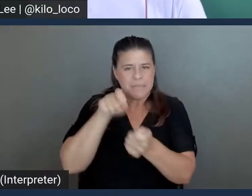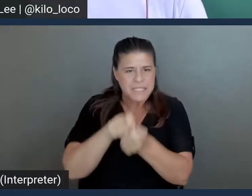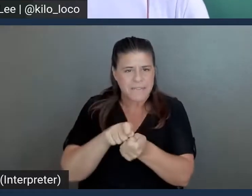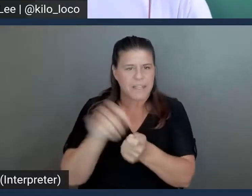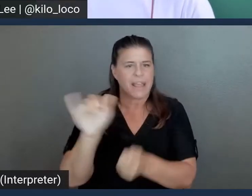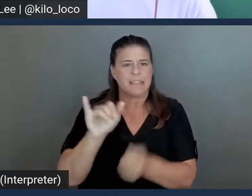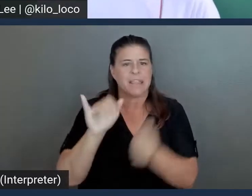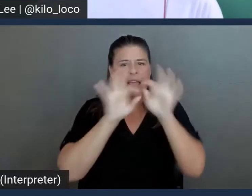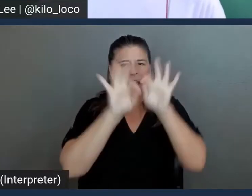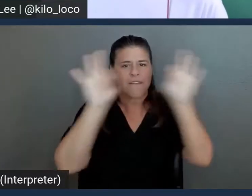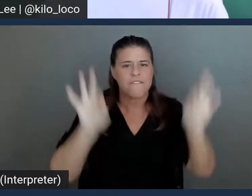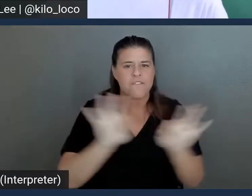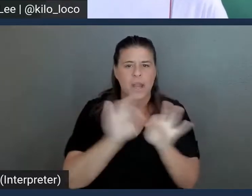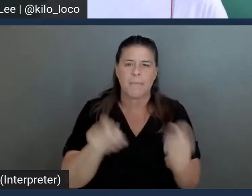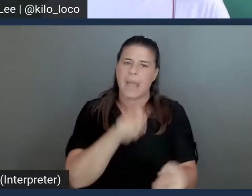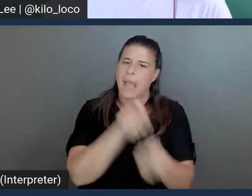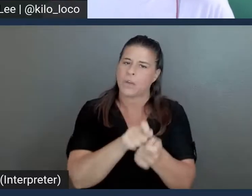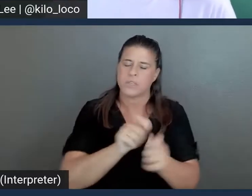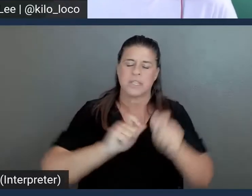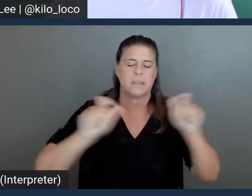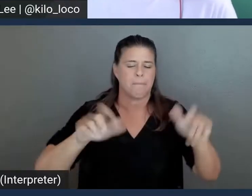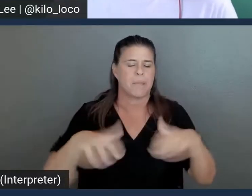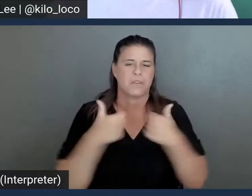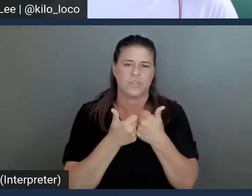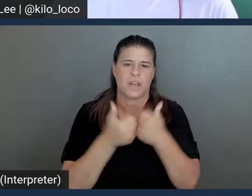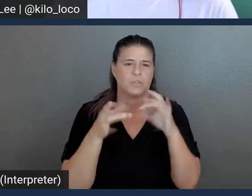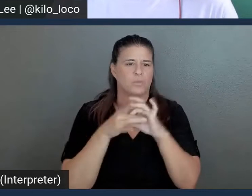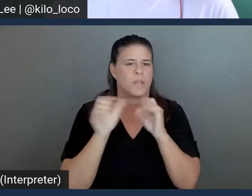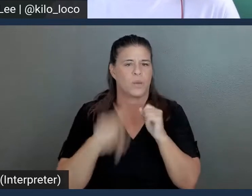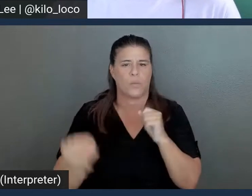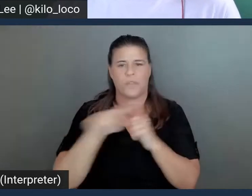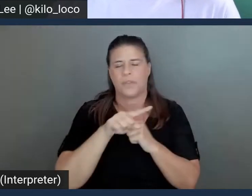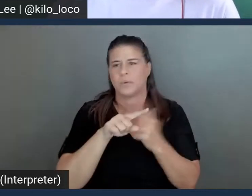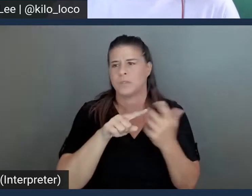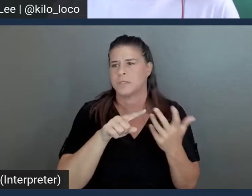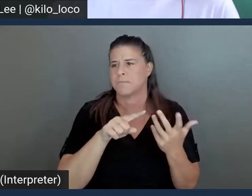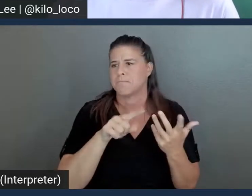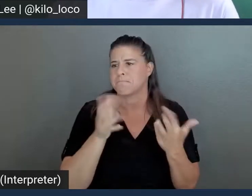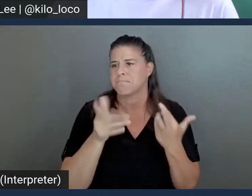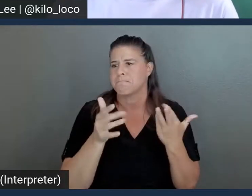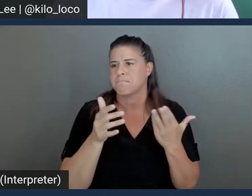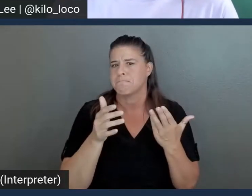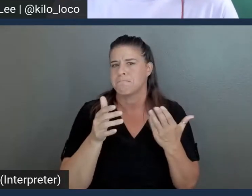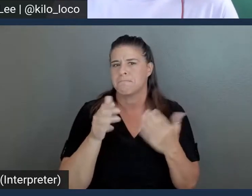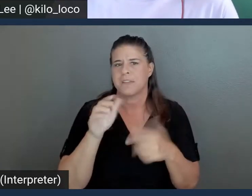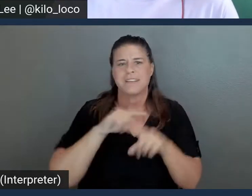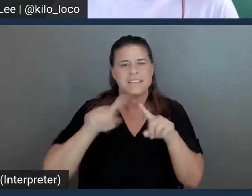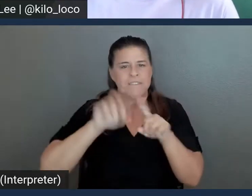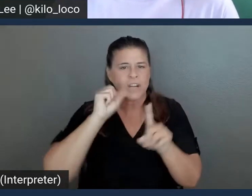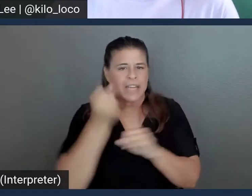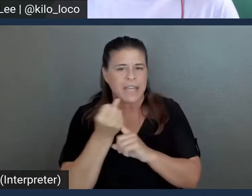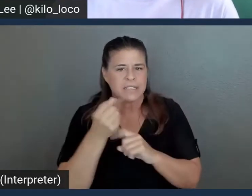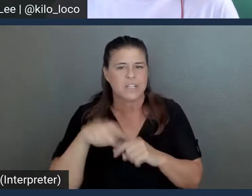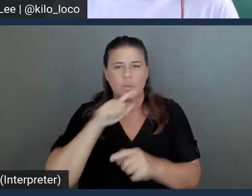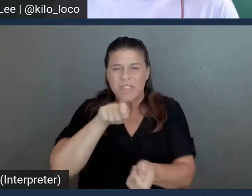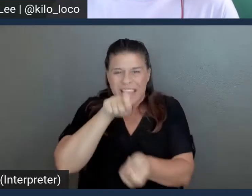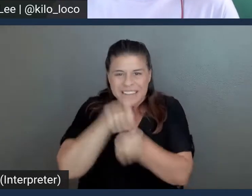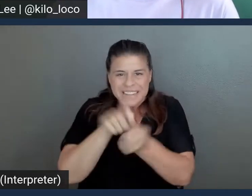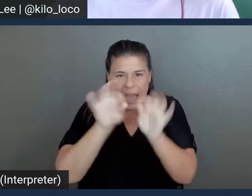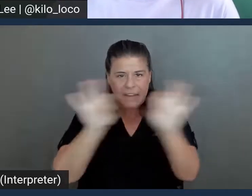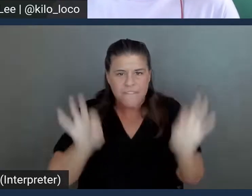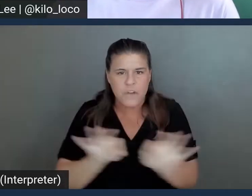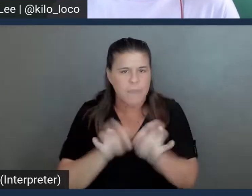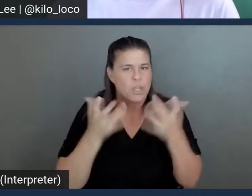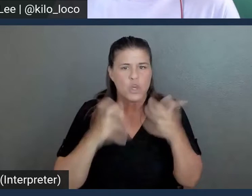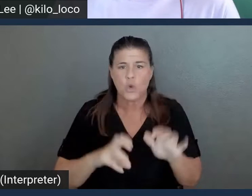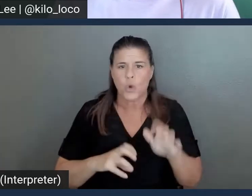Like frame accuracy is a big challenge when it comes to these use cases. So getting the exact frame, because you don't